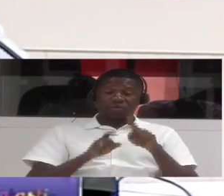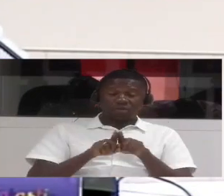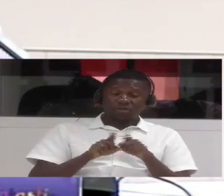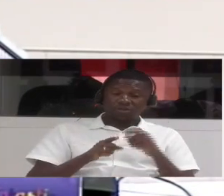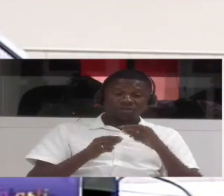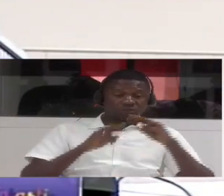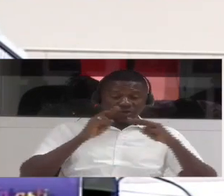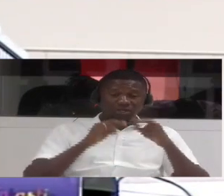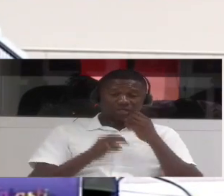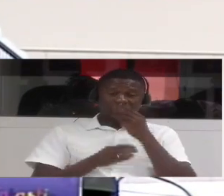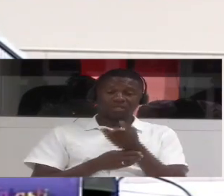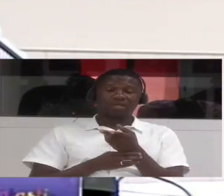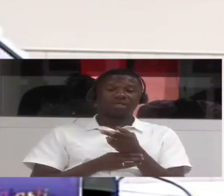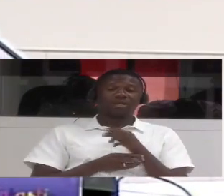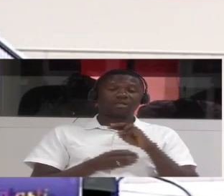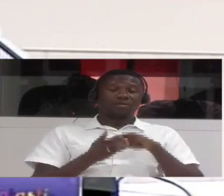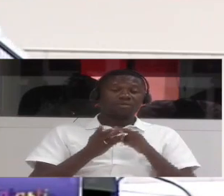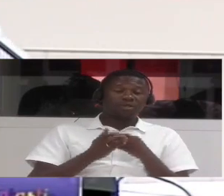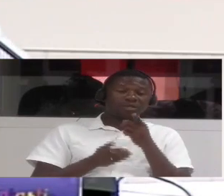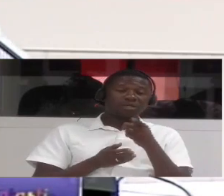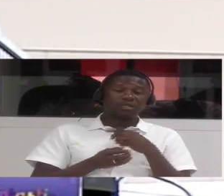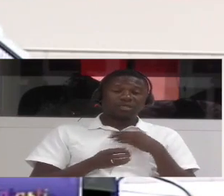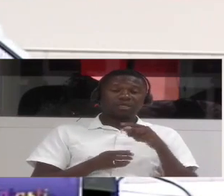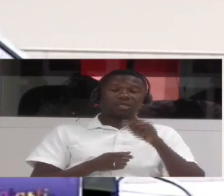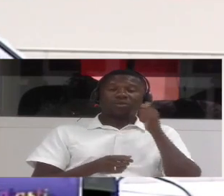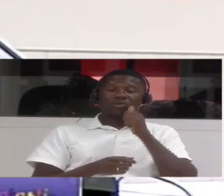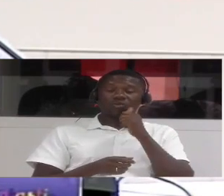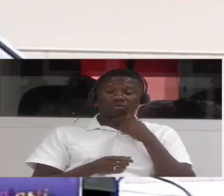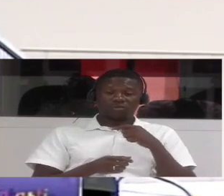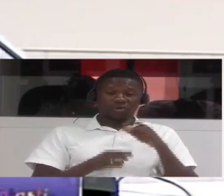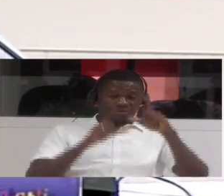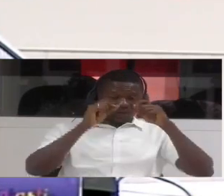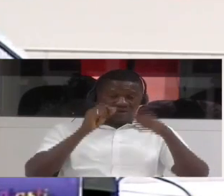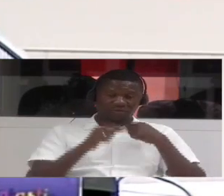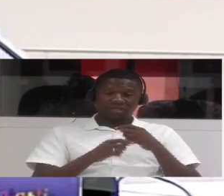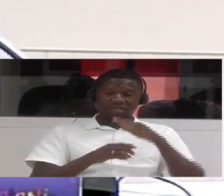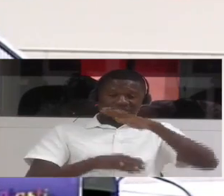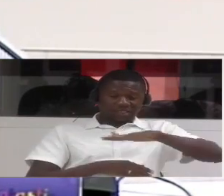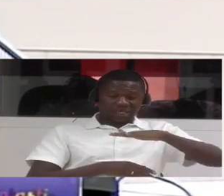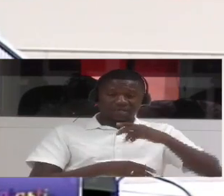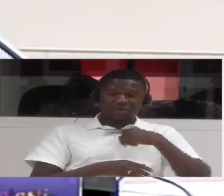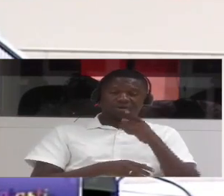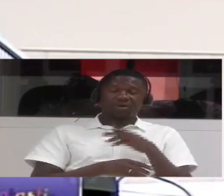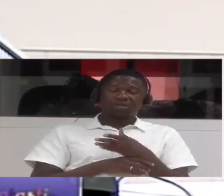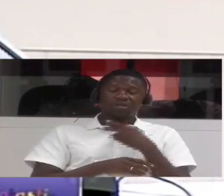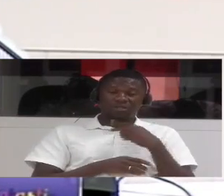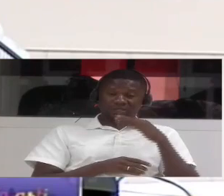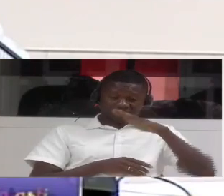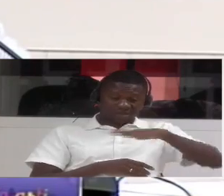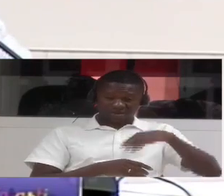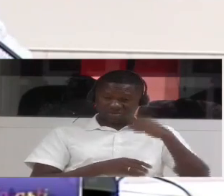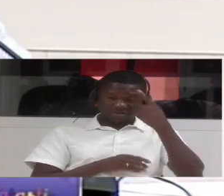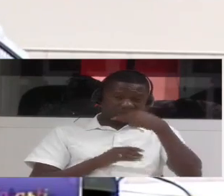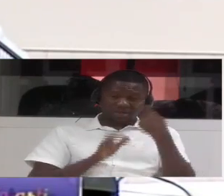particular, they said, was the fact that he used the picture of a child. Of course, the child wasn't quite